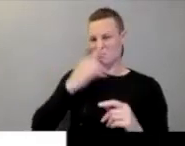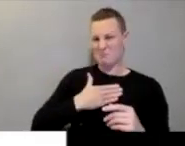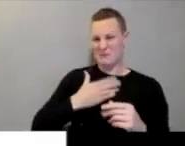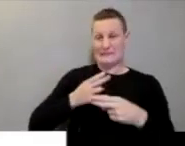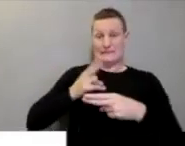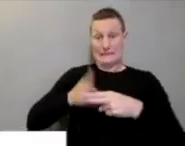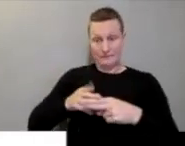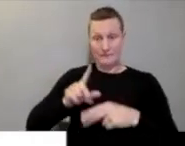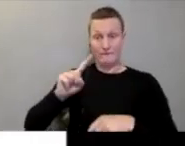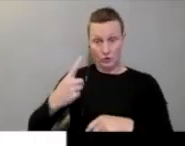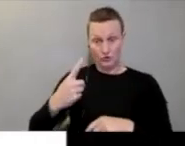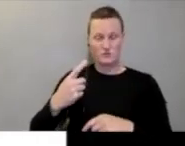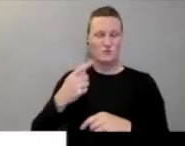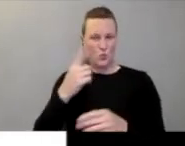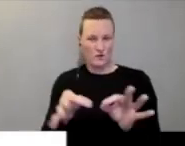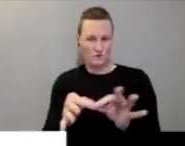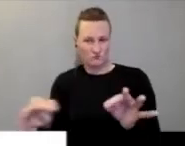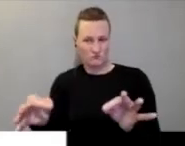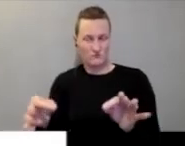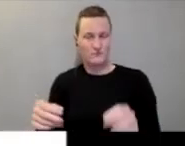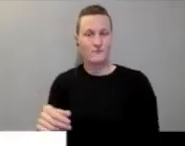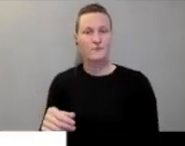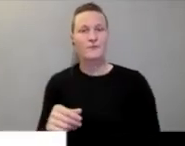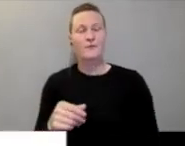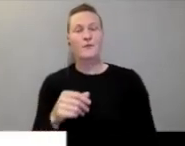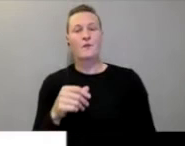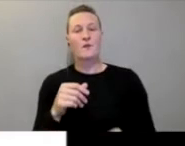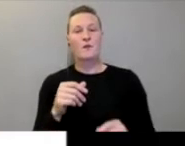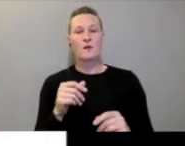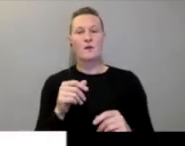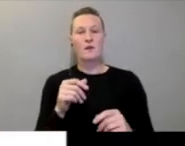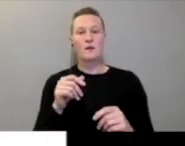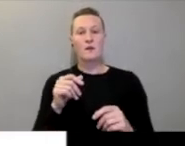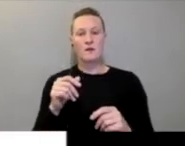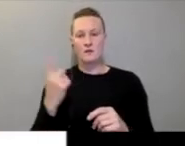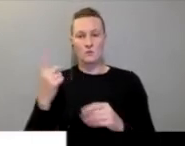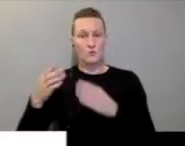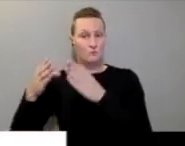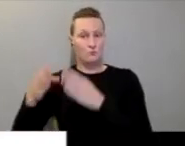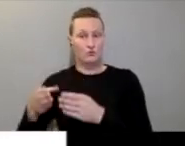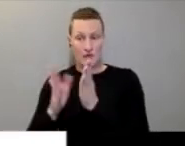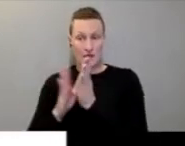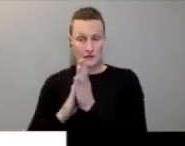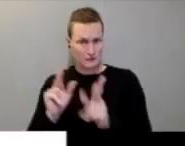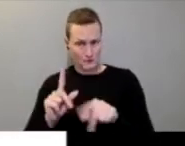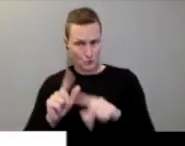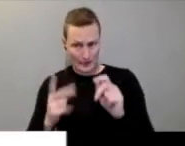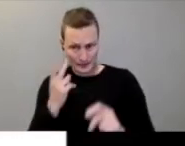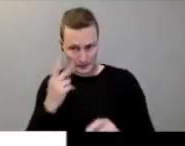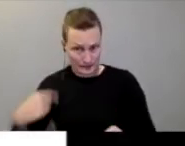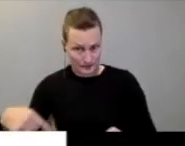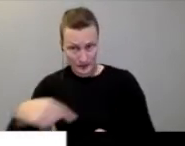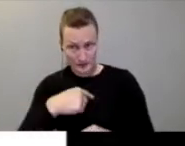Can people not see us? People cannot see us. Oh man, okay.